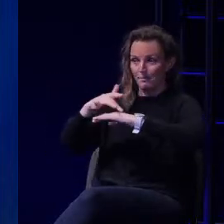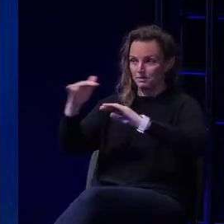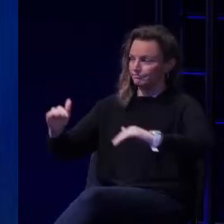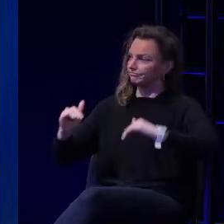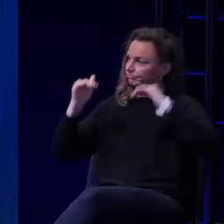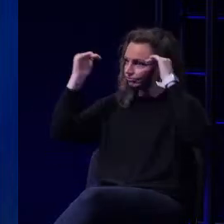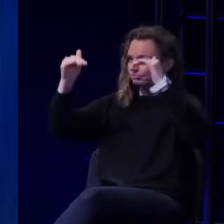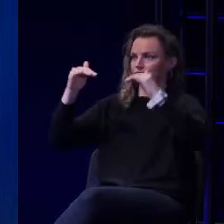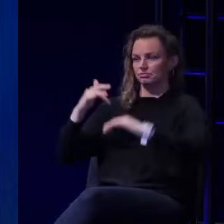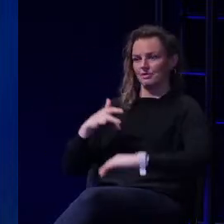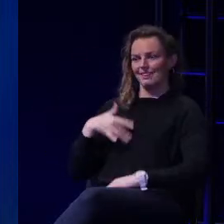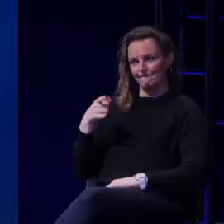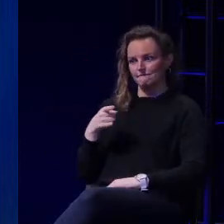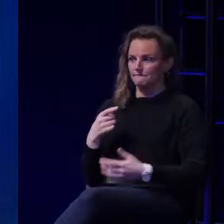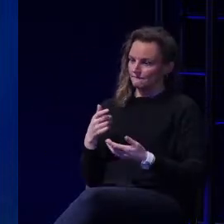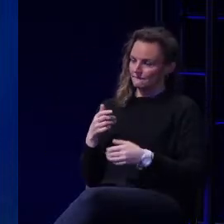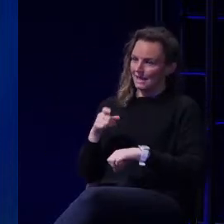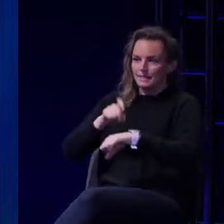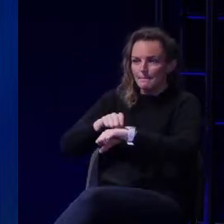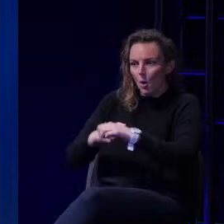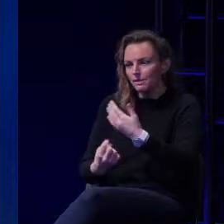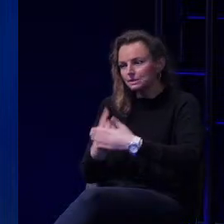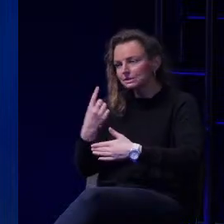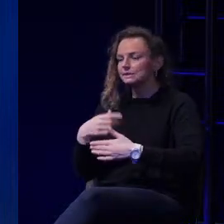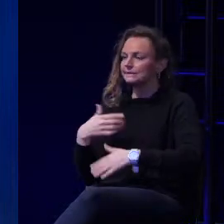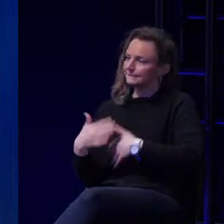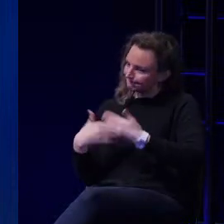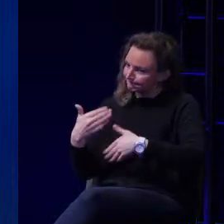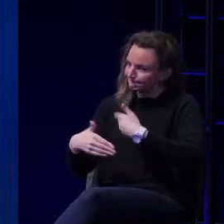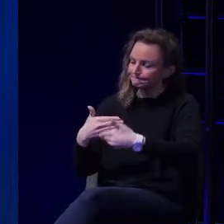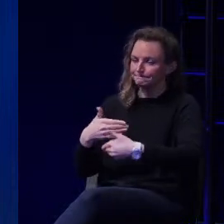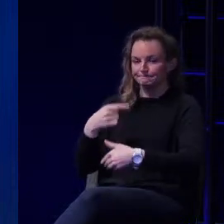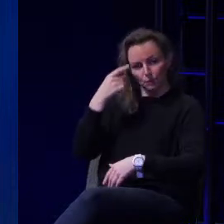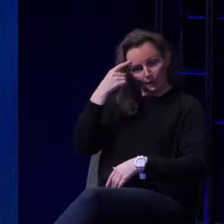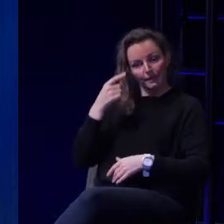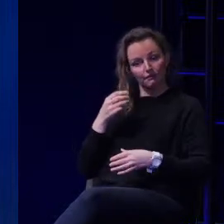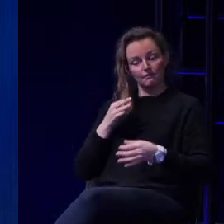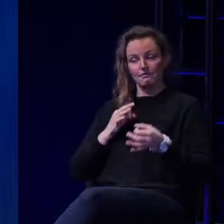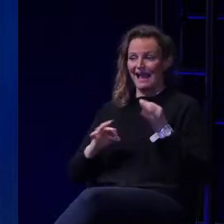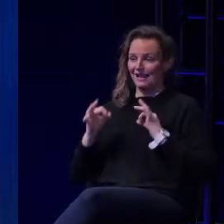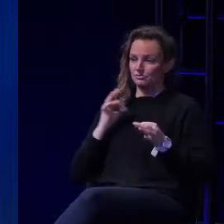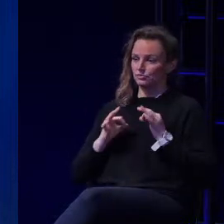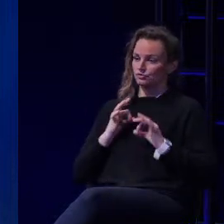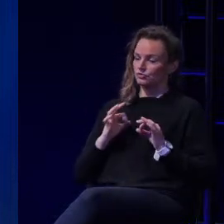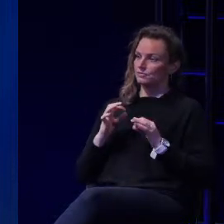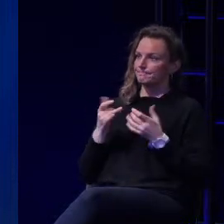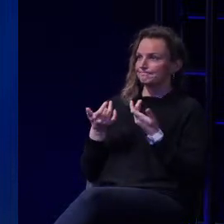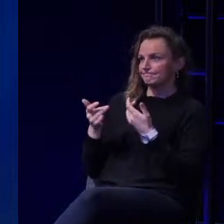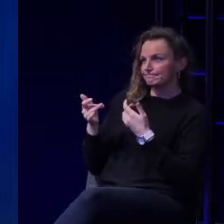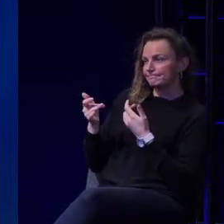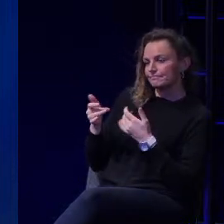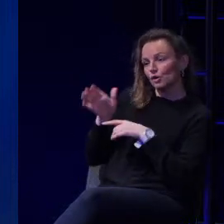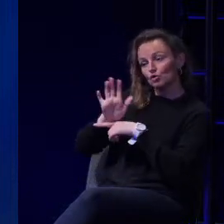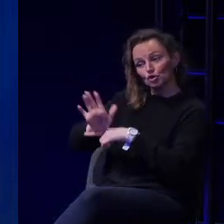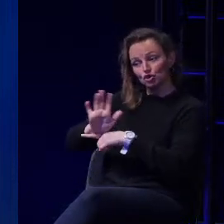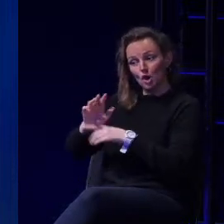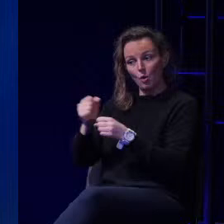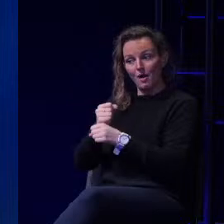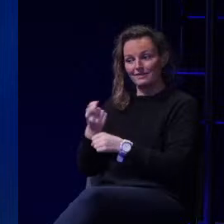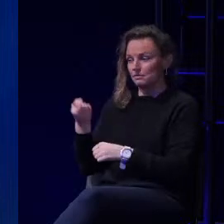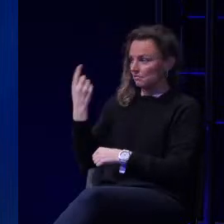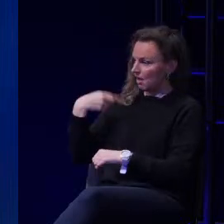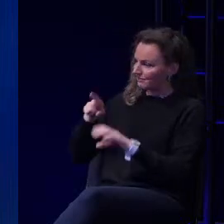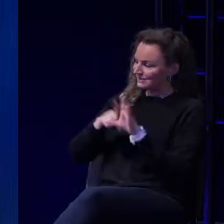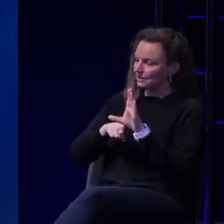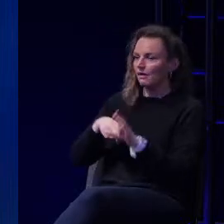the moment in which they're happening. So I do think, you know, actors really, you know, the show I did last year, The Last of Us, they love